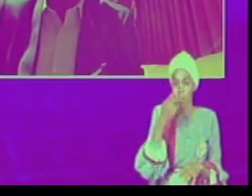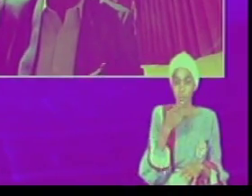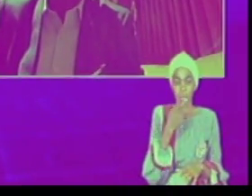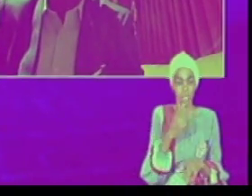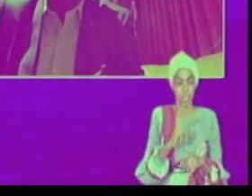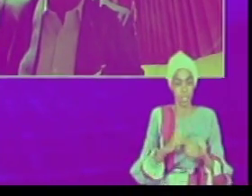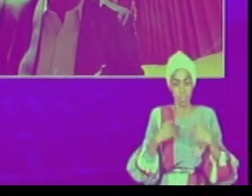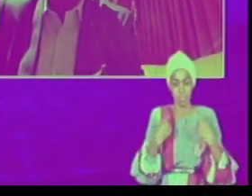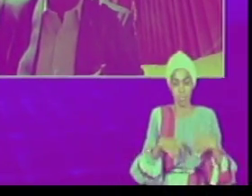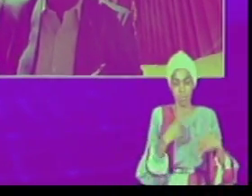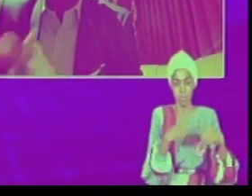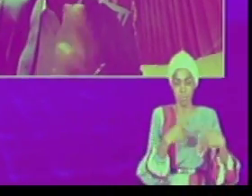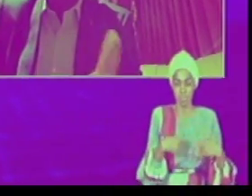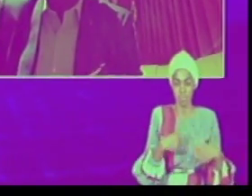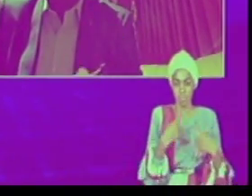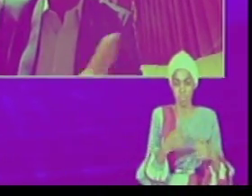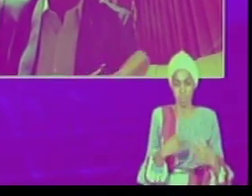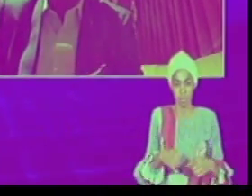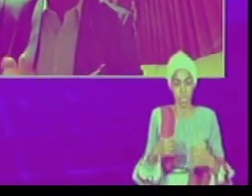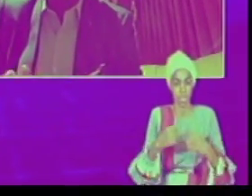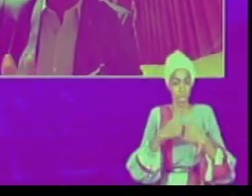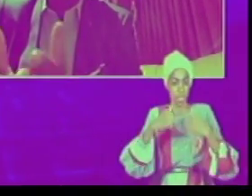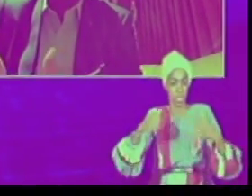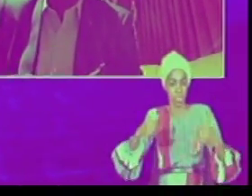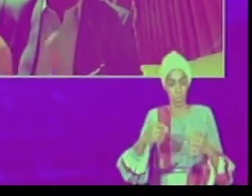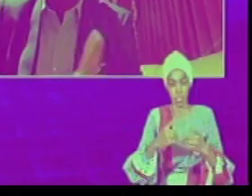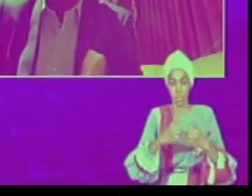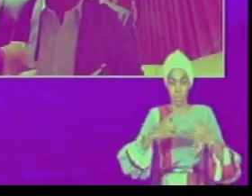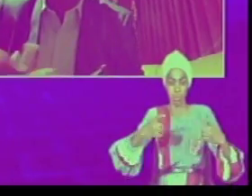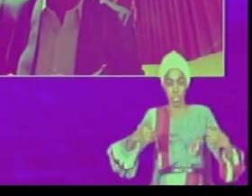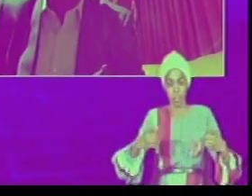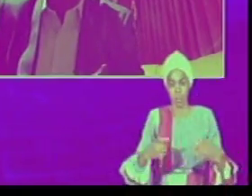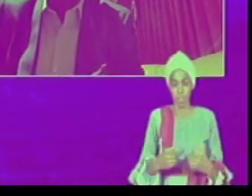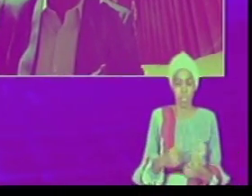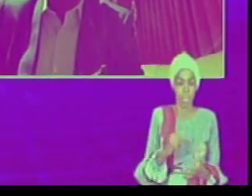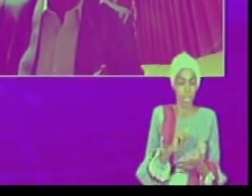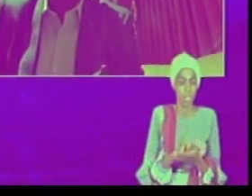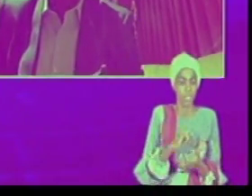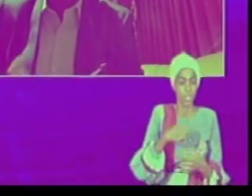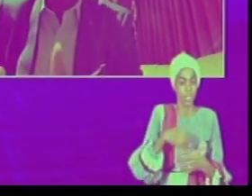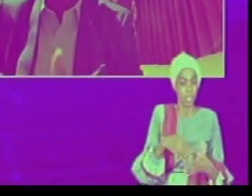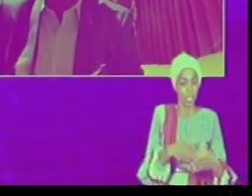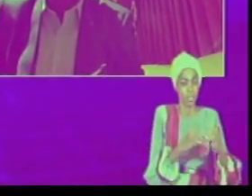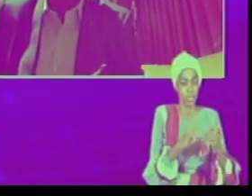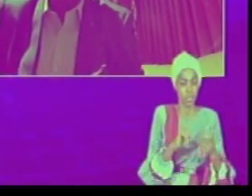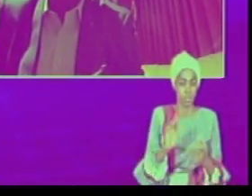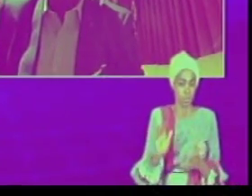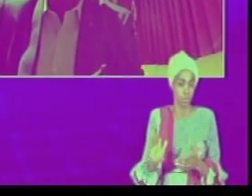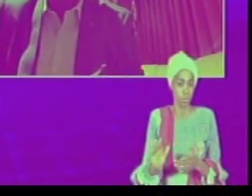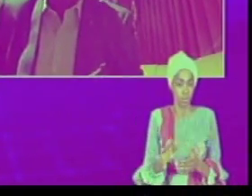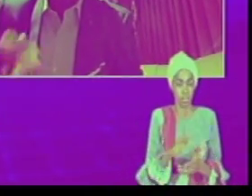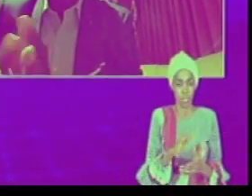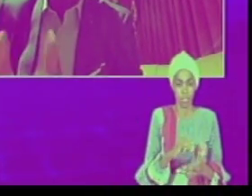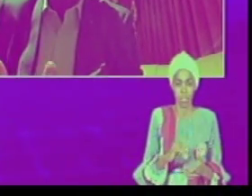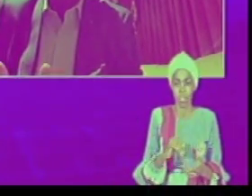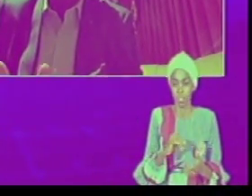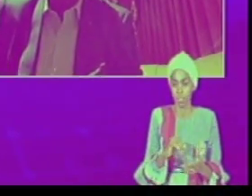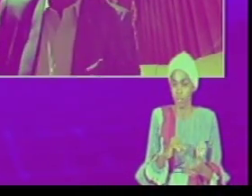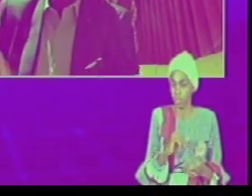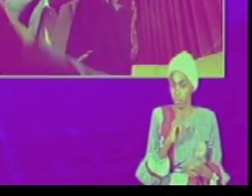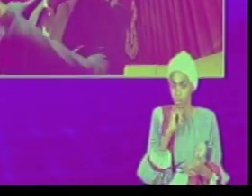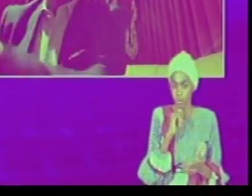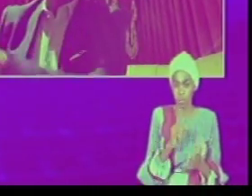home background that leads to children not having the optimal environment to develop, and